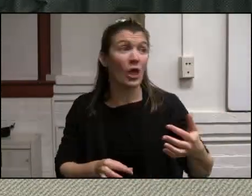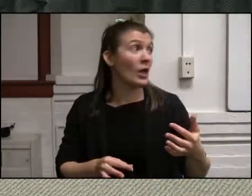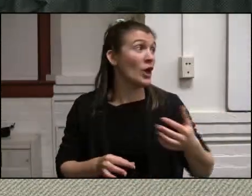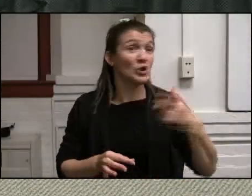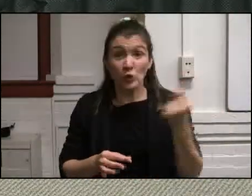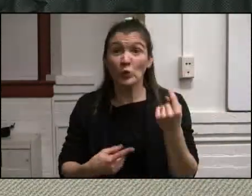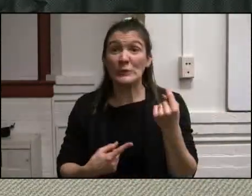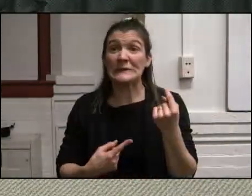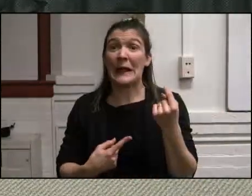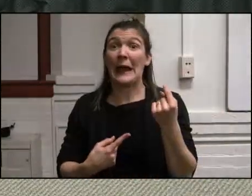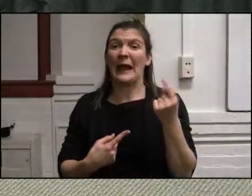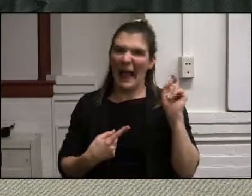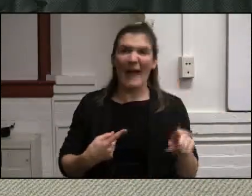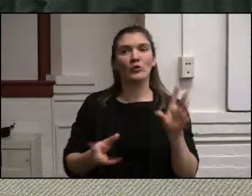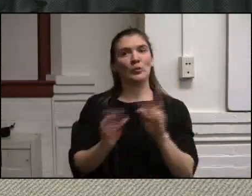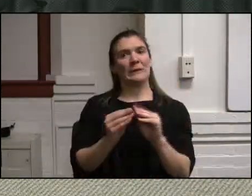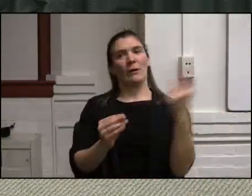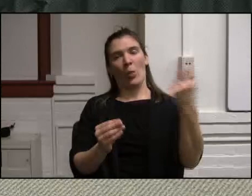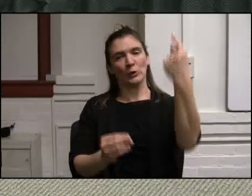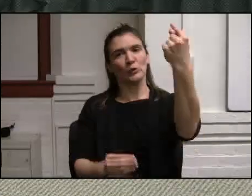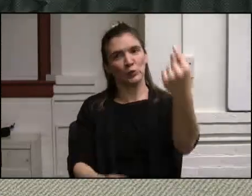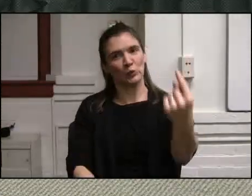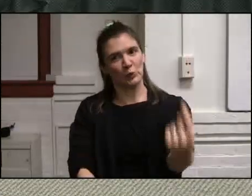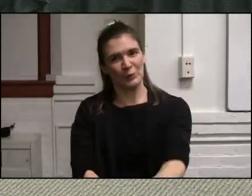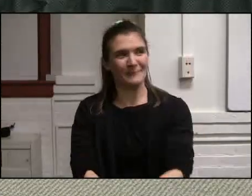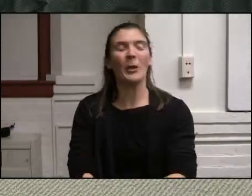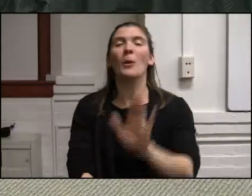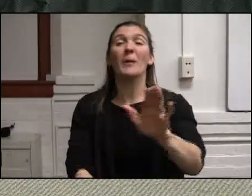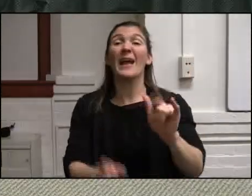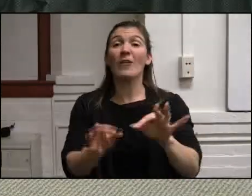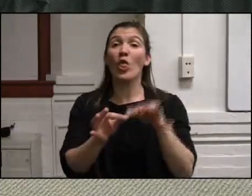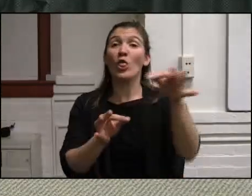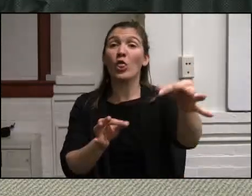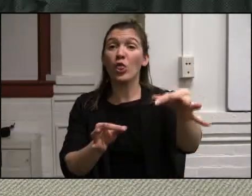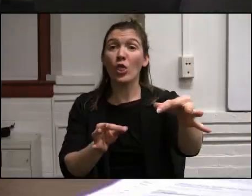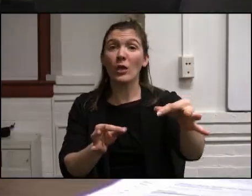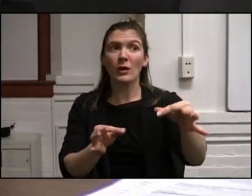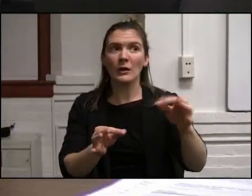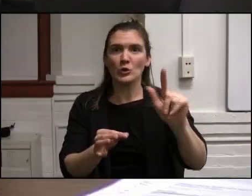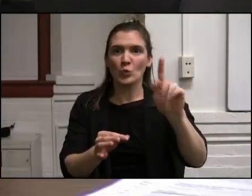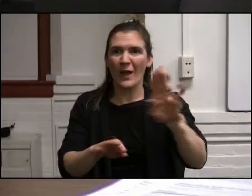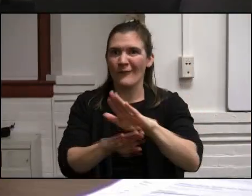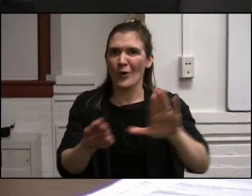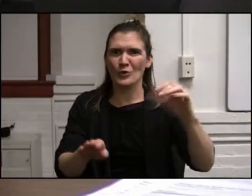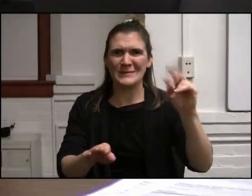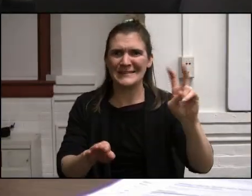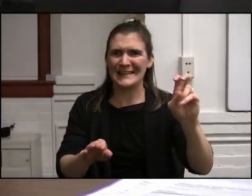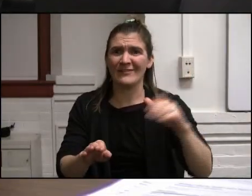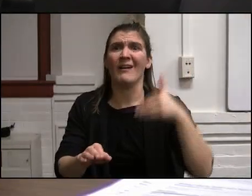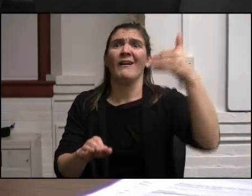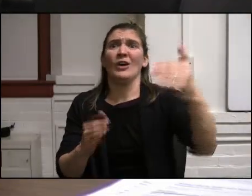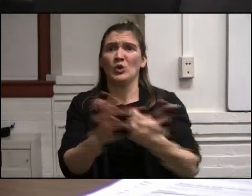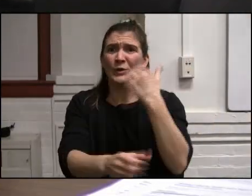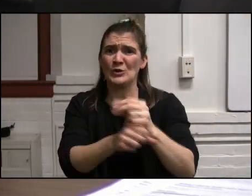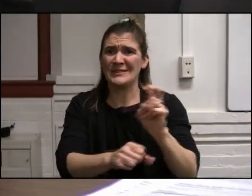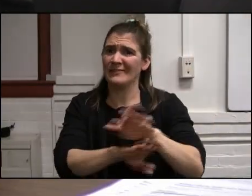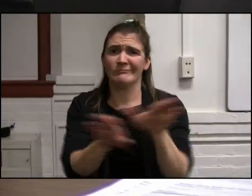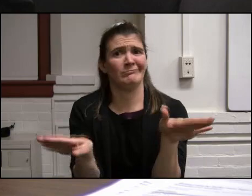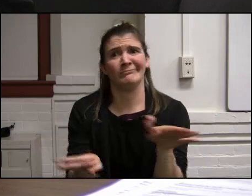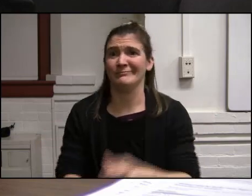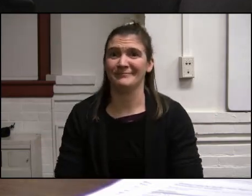meeting. Yeah, exactly. No, but pushing it to And the next next Tuesday. 2 we won't be. Exactly. Yeah. We If will you not wanna be let the